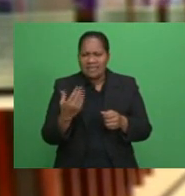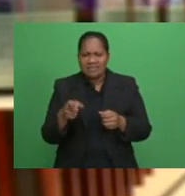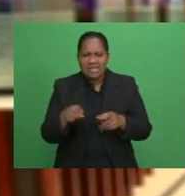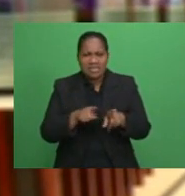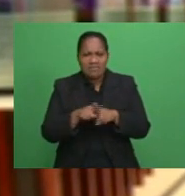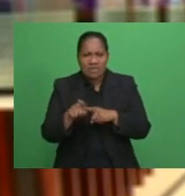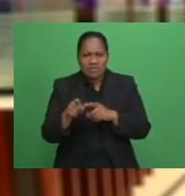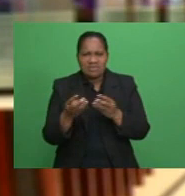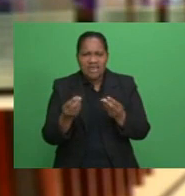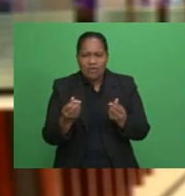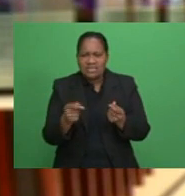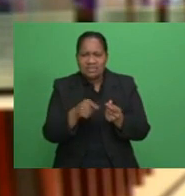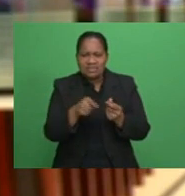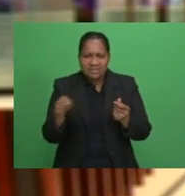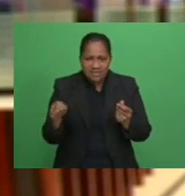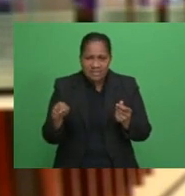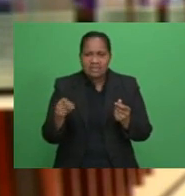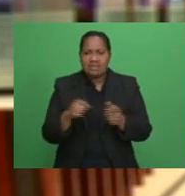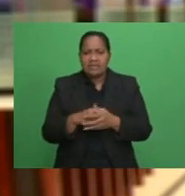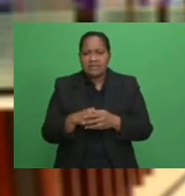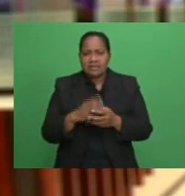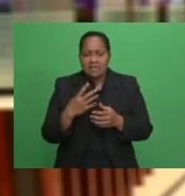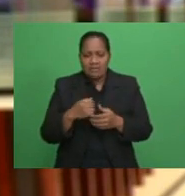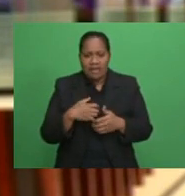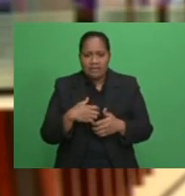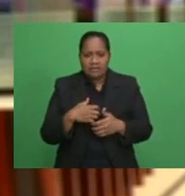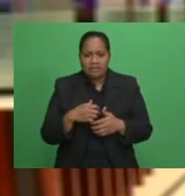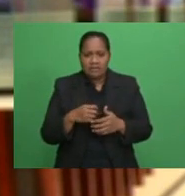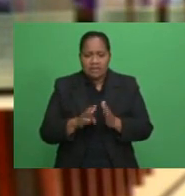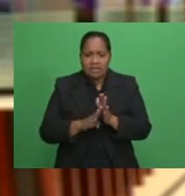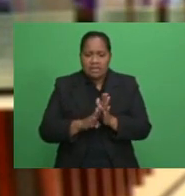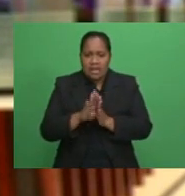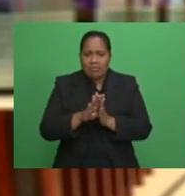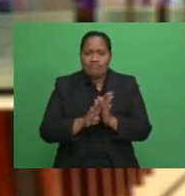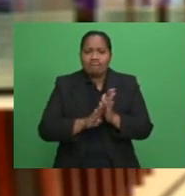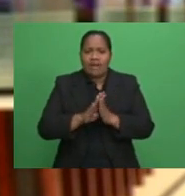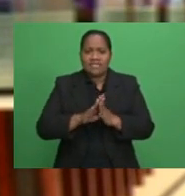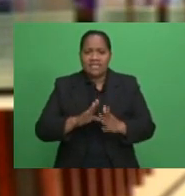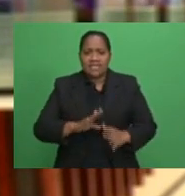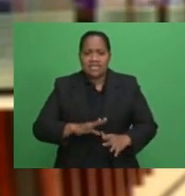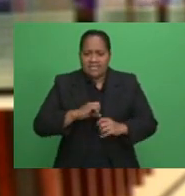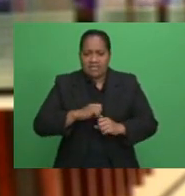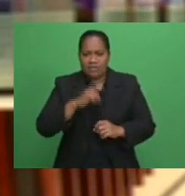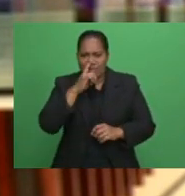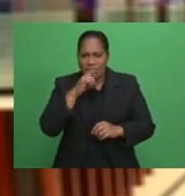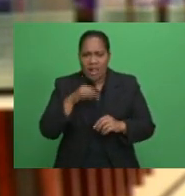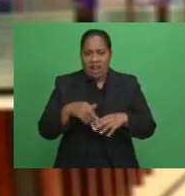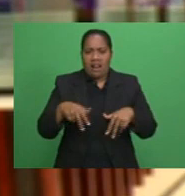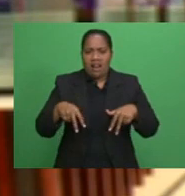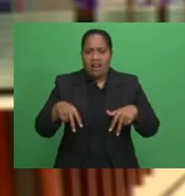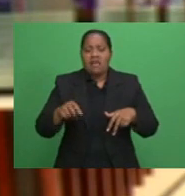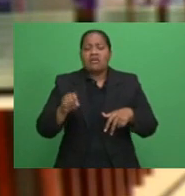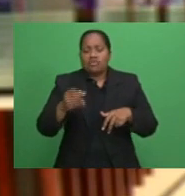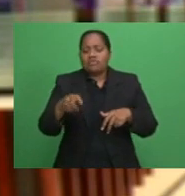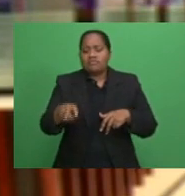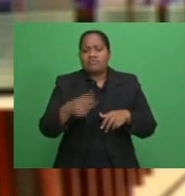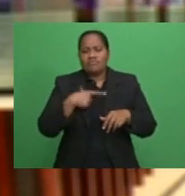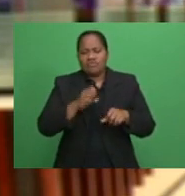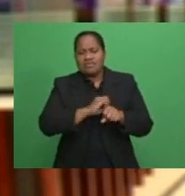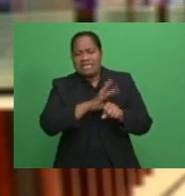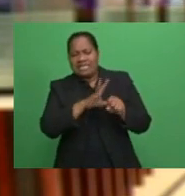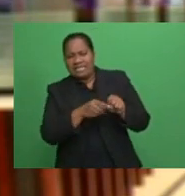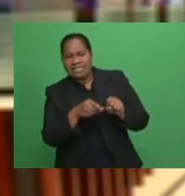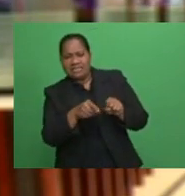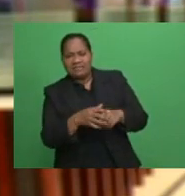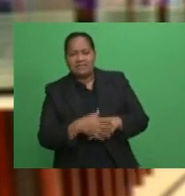as renewed concern about rising tension between the US and China and an increase in coronavirus cases put a dent in